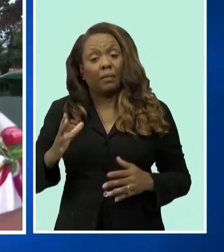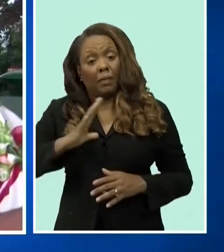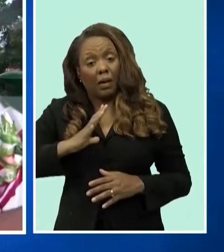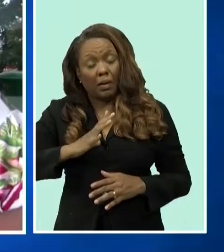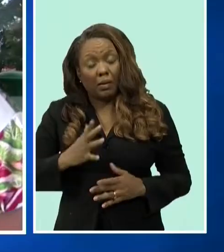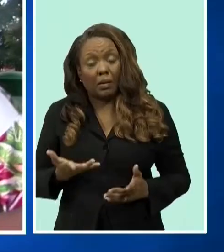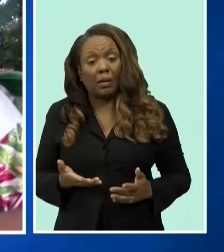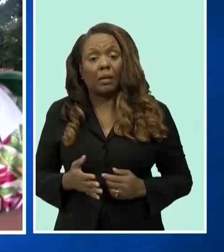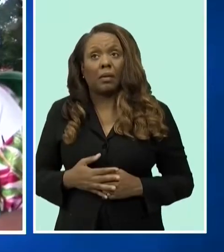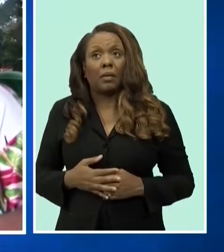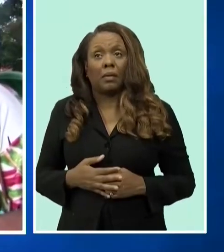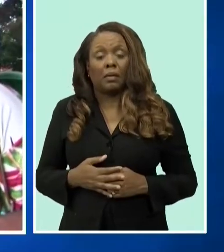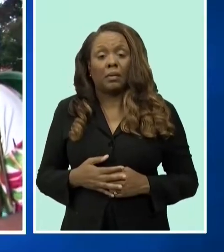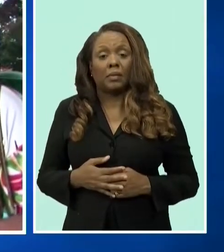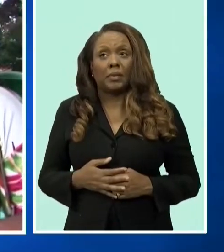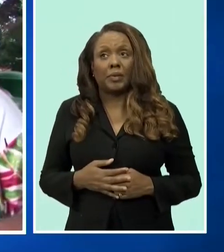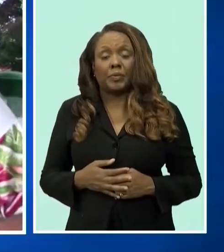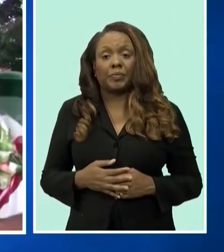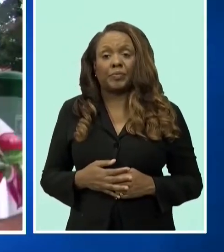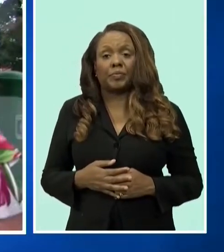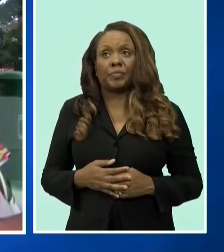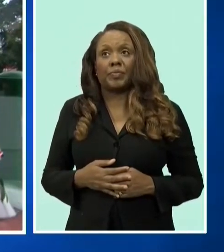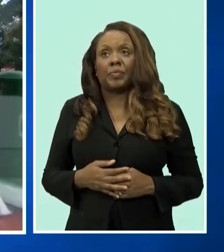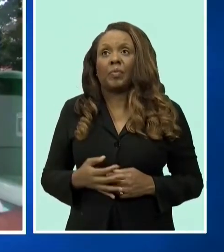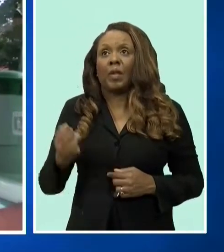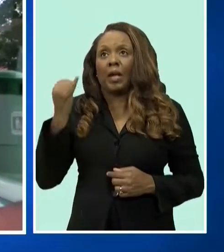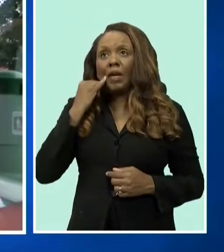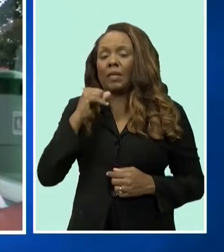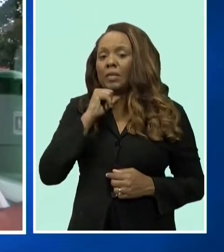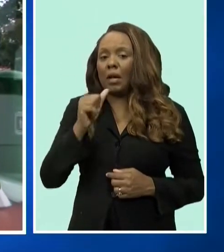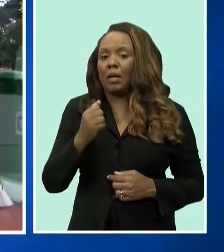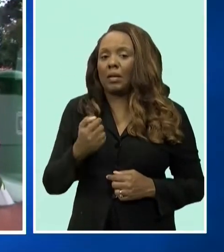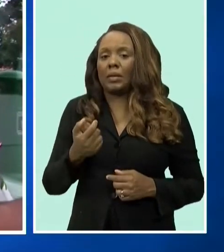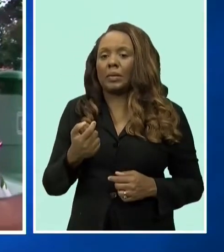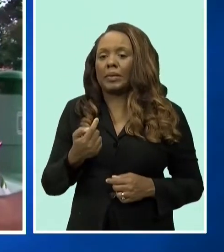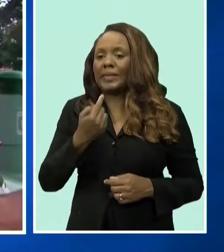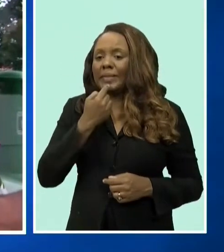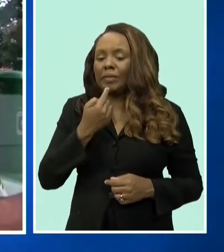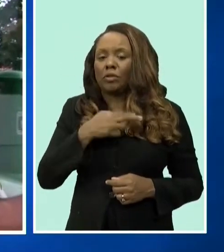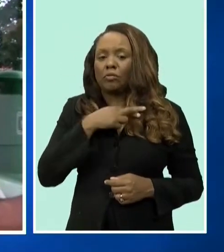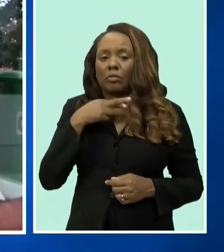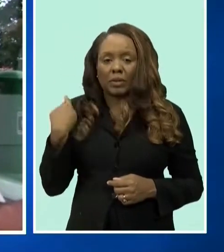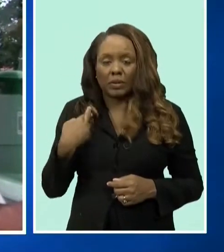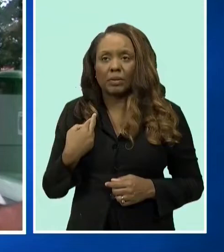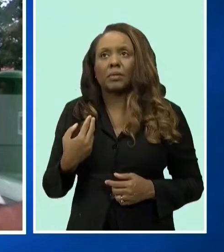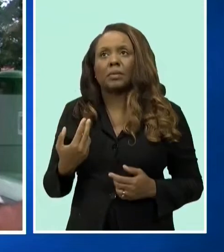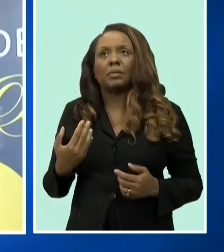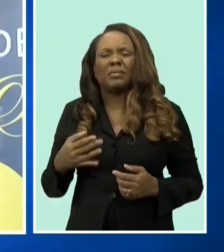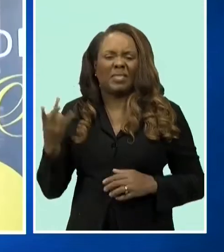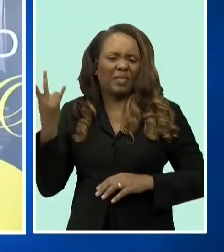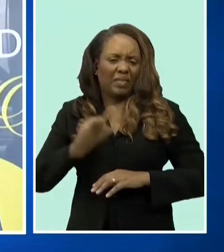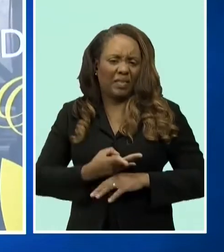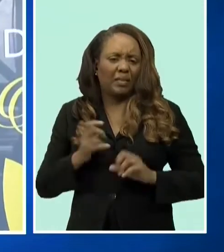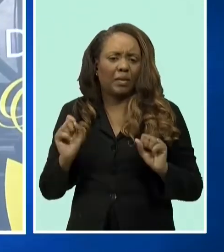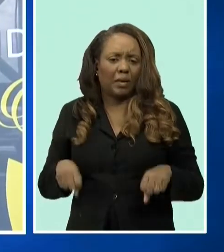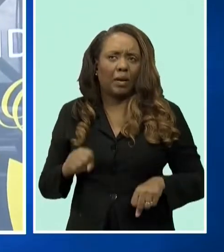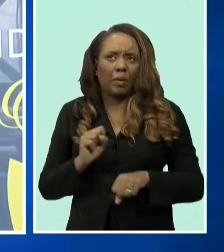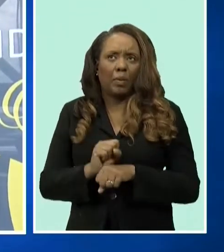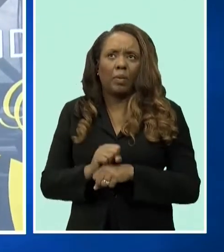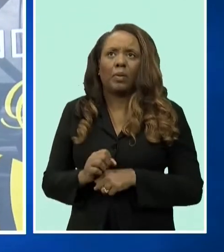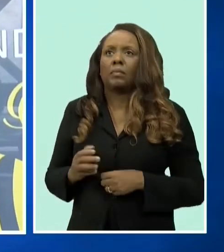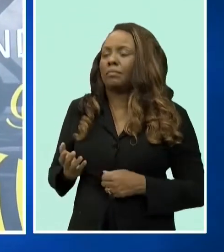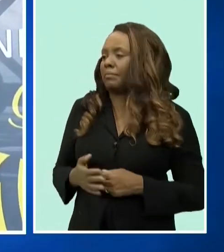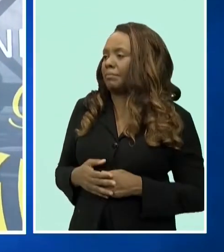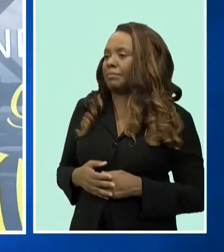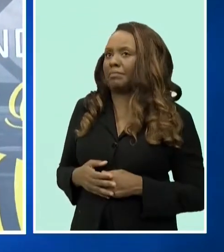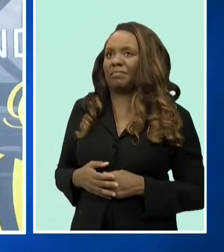day, if it's not as threatening as before, I believe that the 7 days can work. We all in the children,